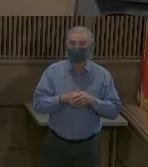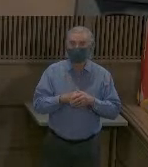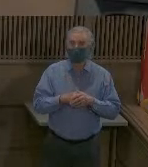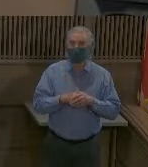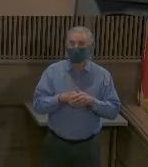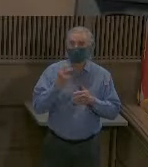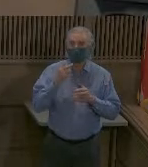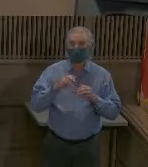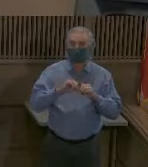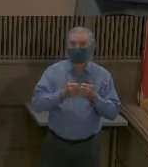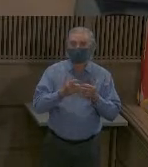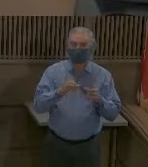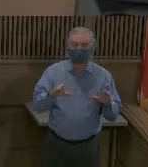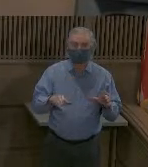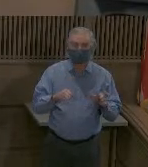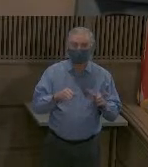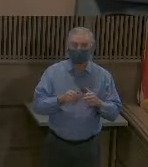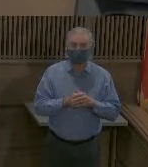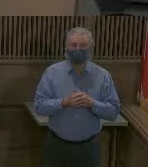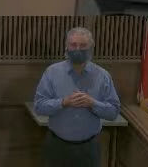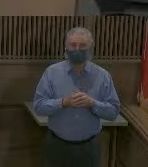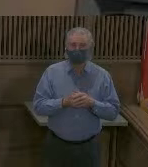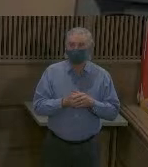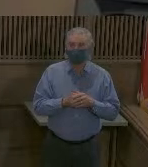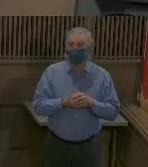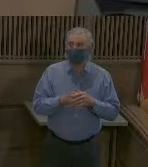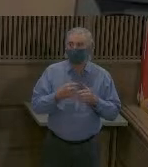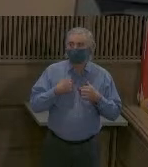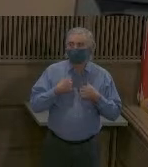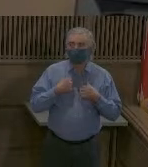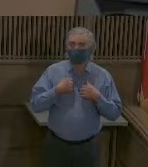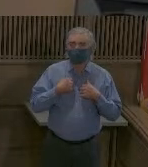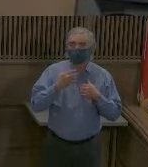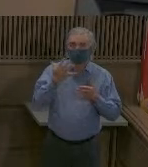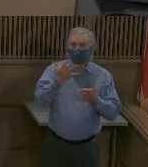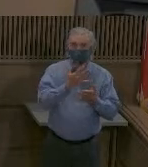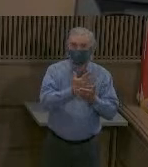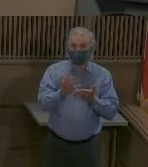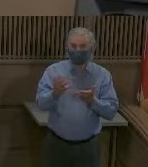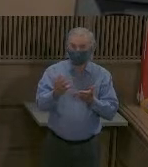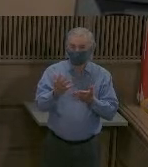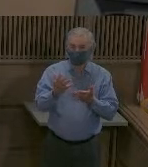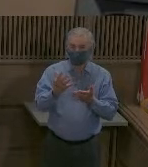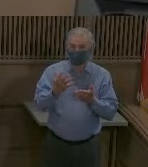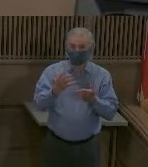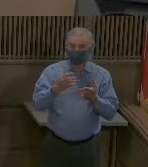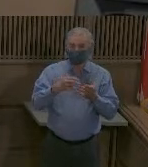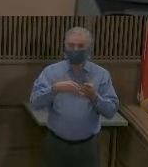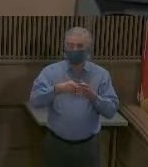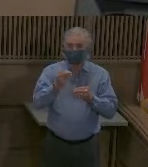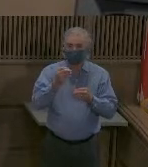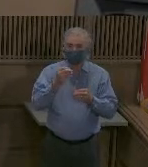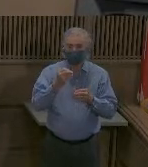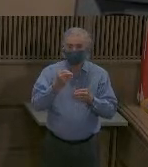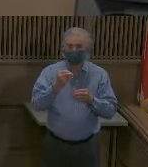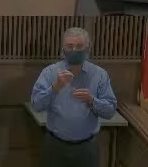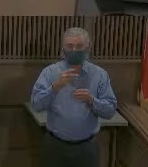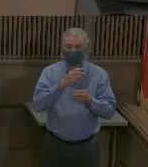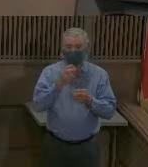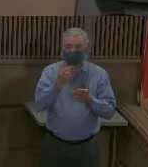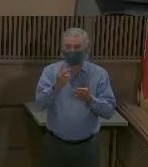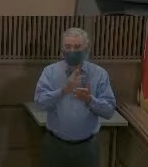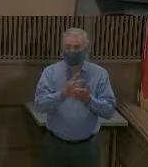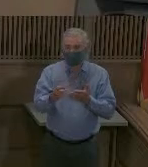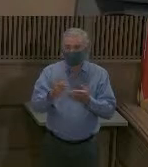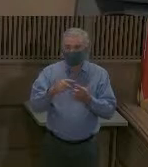you do before we make the decision. And I'm 5 weeks out from my first dose and 2 weeks out from my second shot. And I'm still upright, and